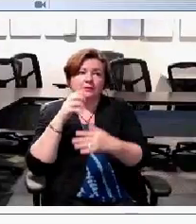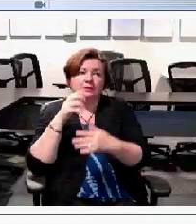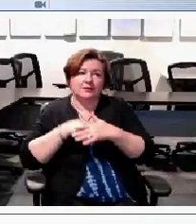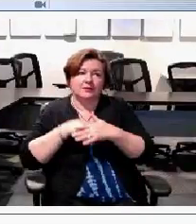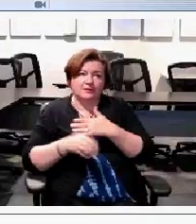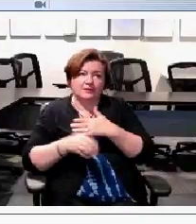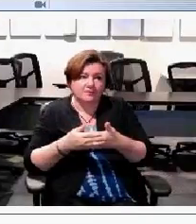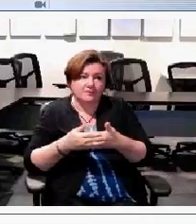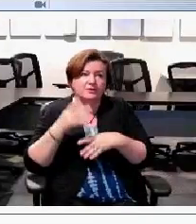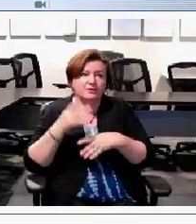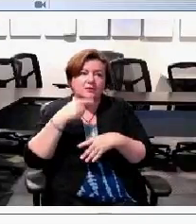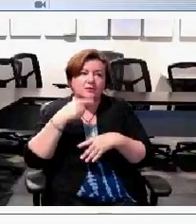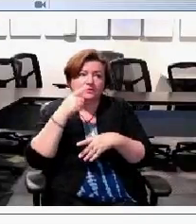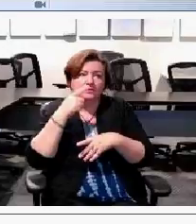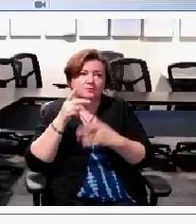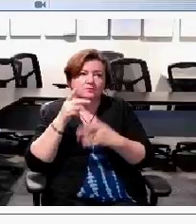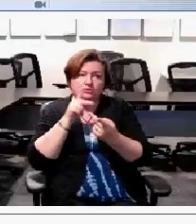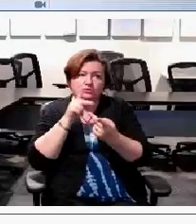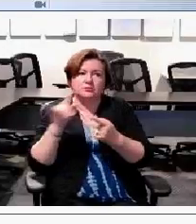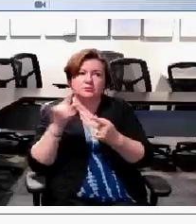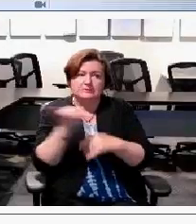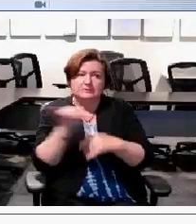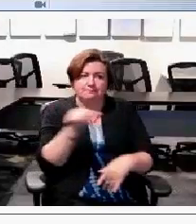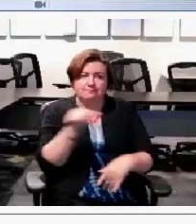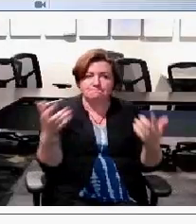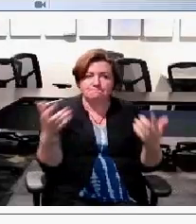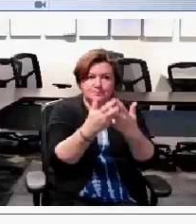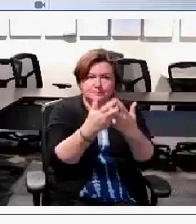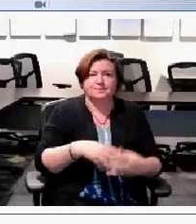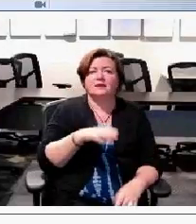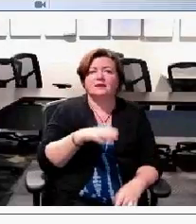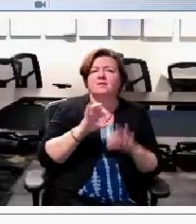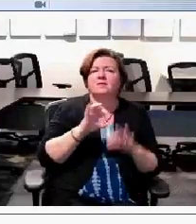just want to talk a little bit about these family-centered best practices